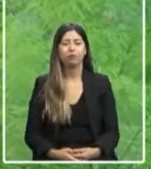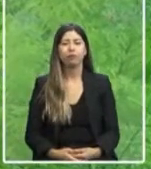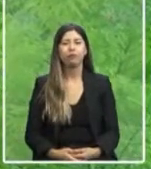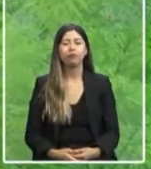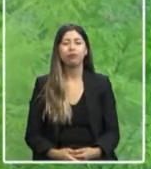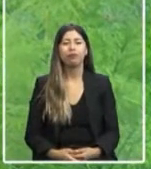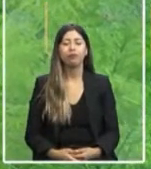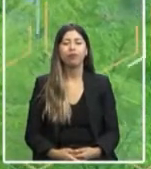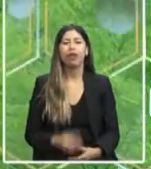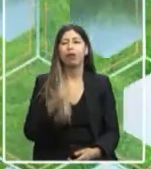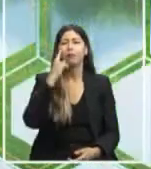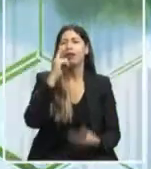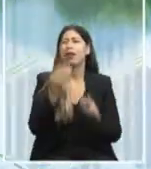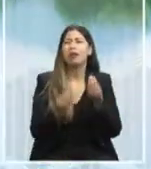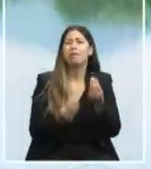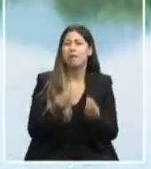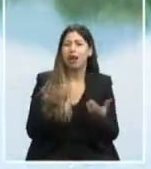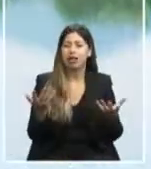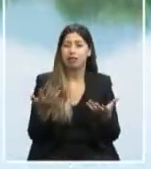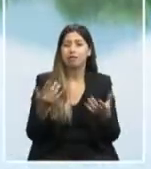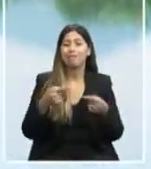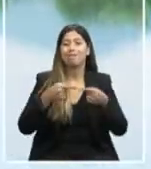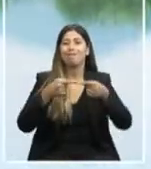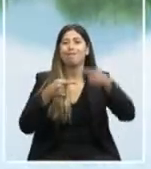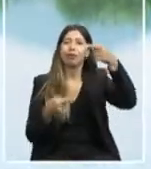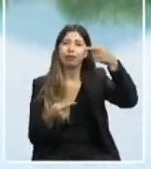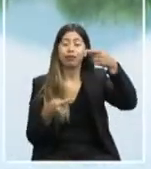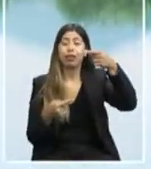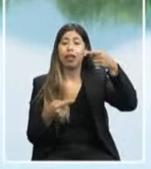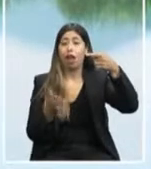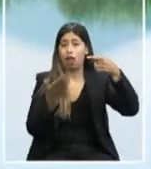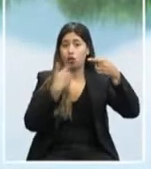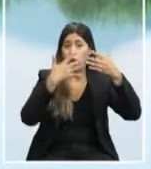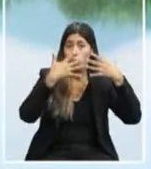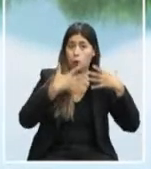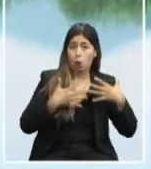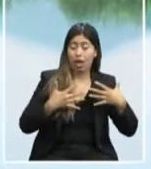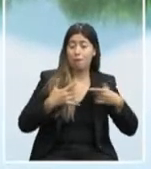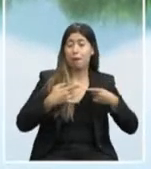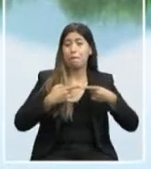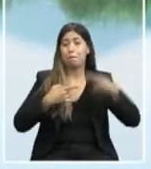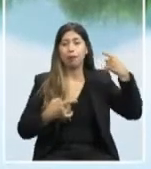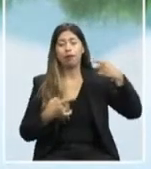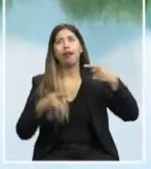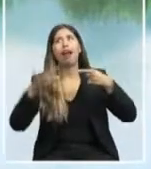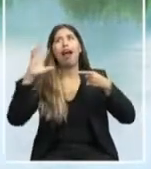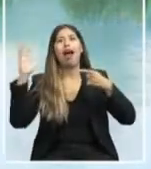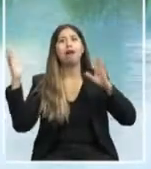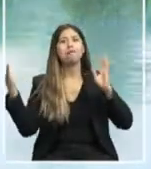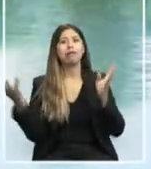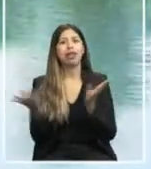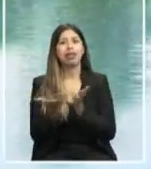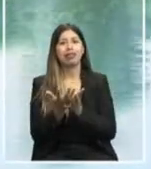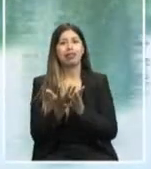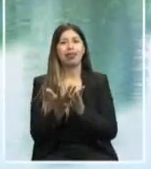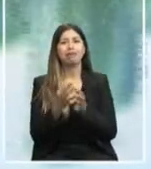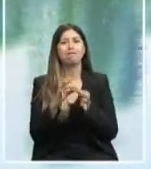mismatch between our body and our environment, and this has health consequences.